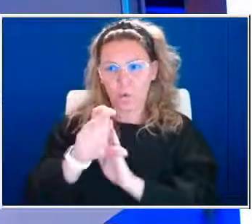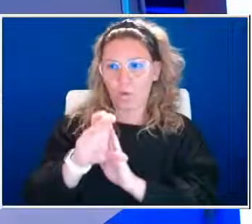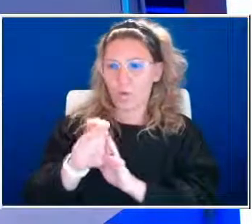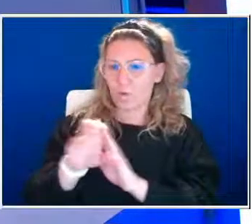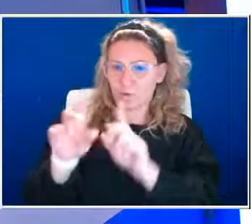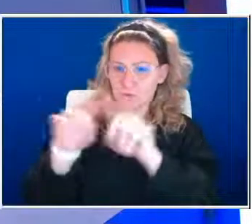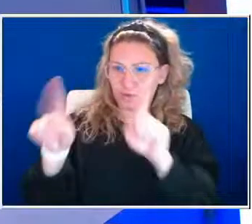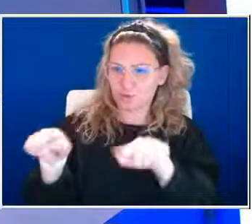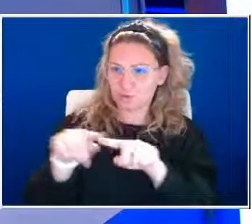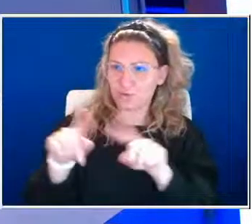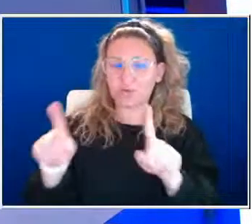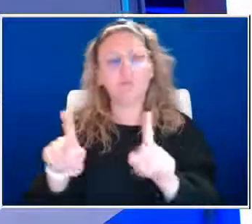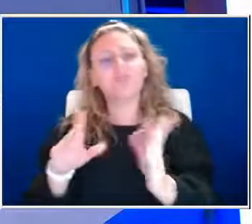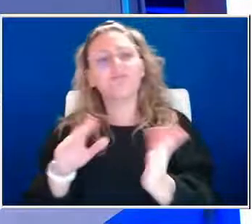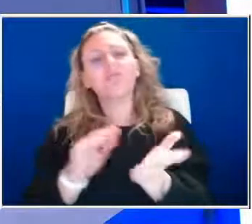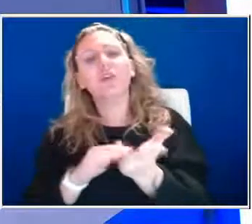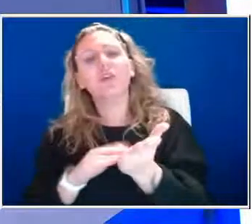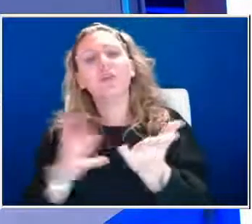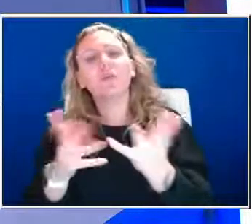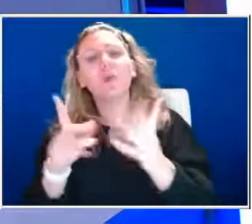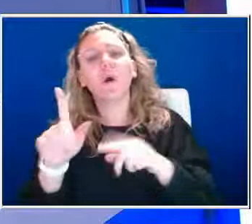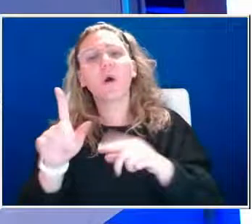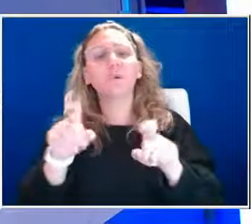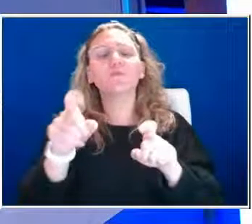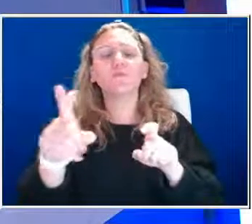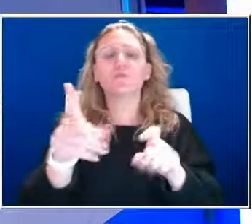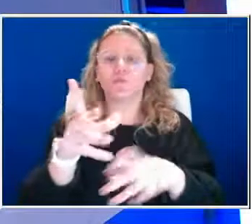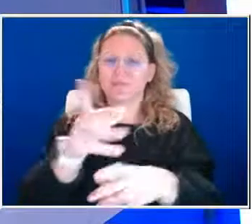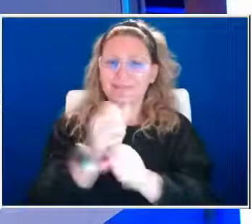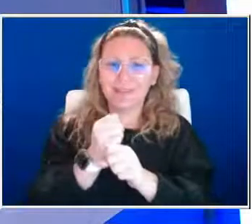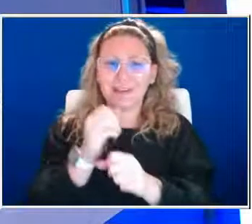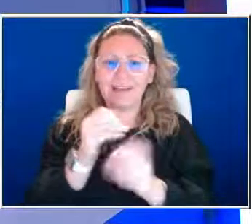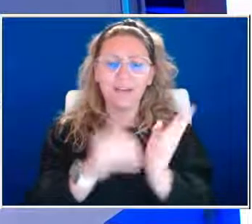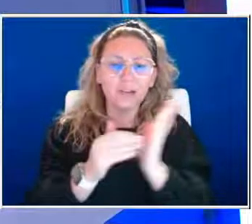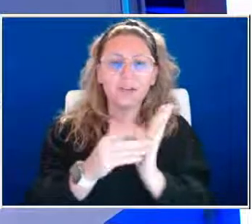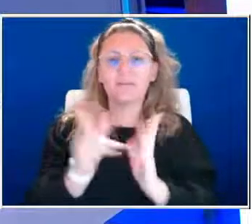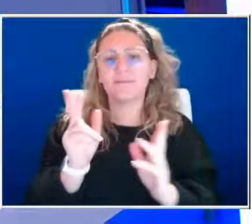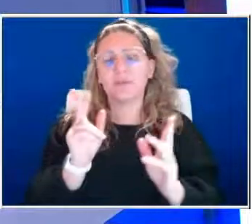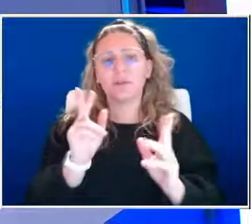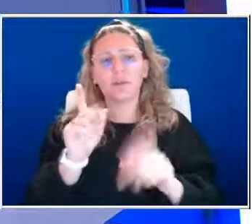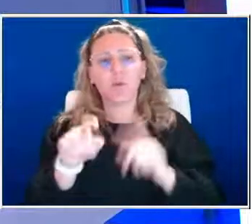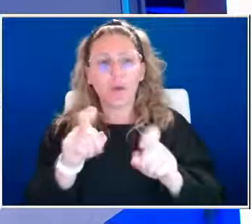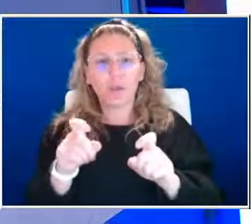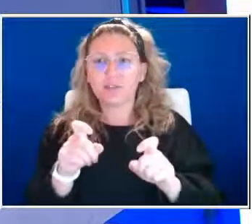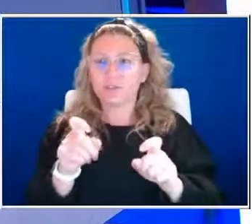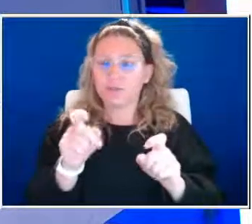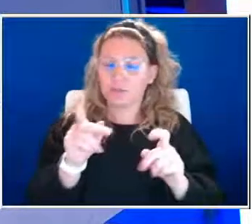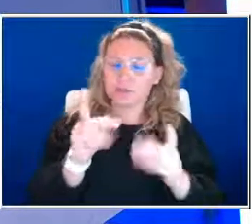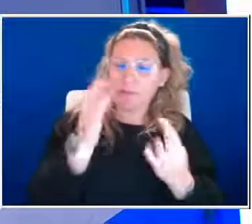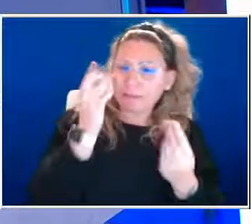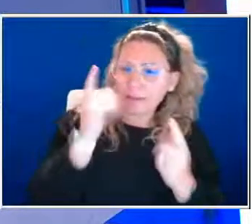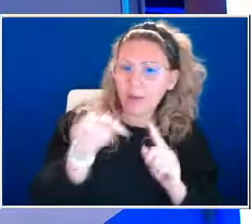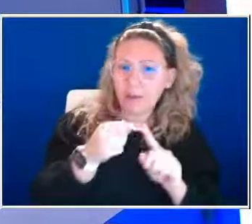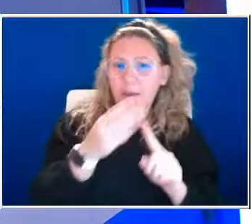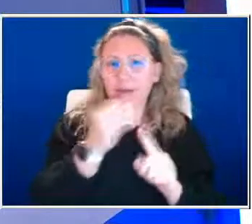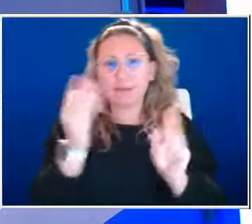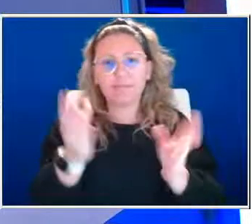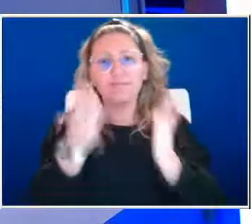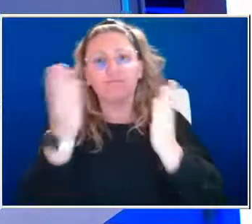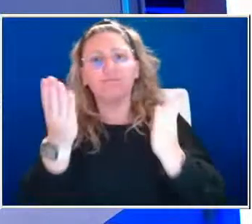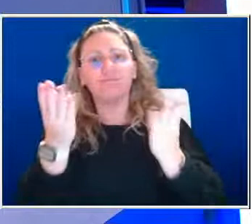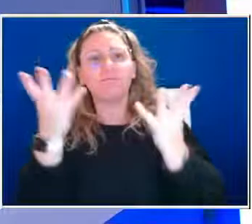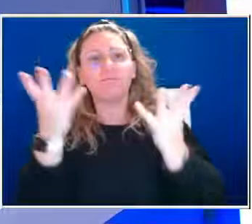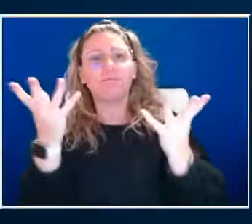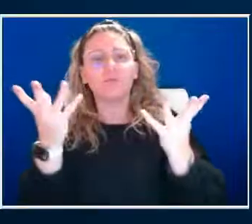what questions do you get? What questions should people be thinking about? And what kind of information can we offer them if they're searching for